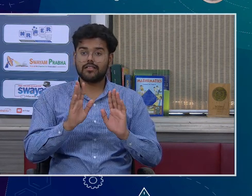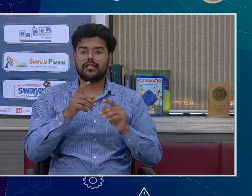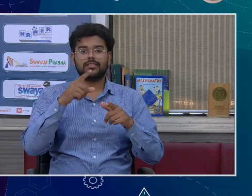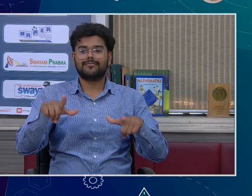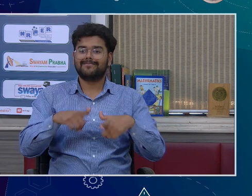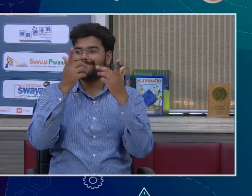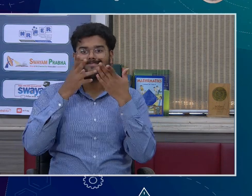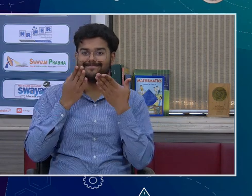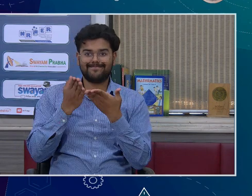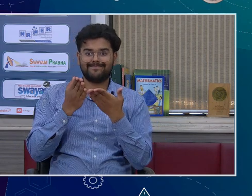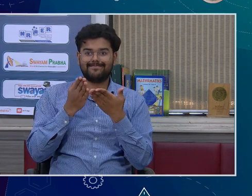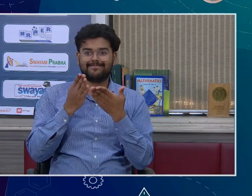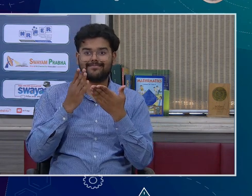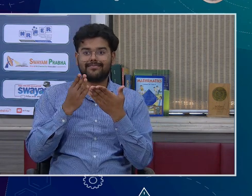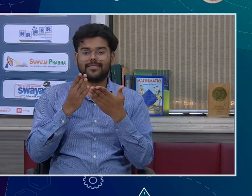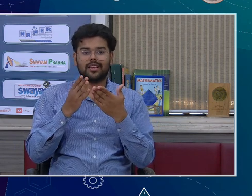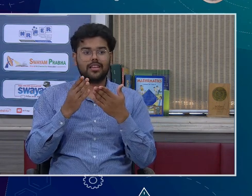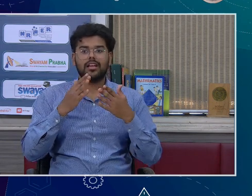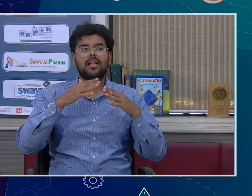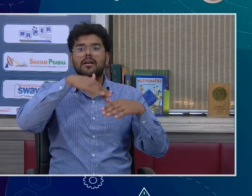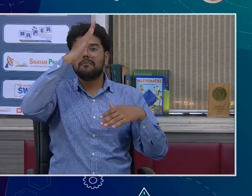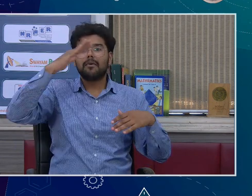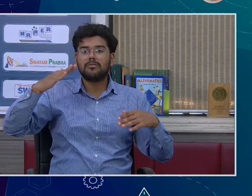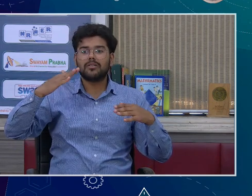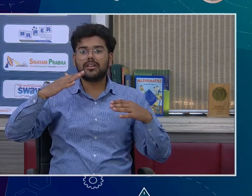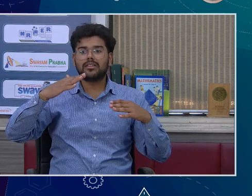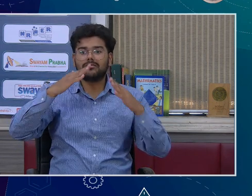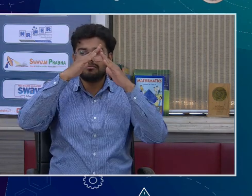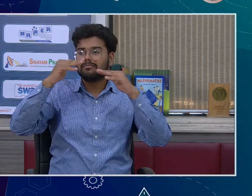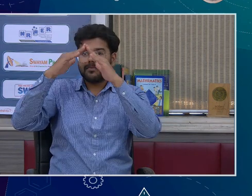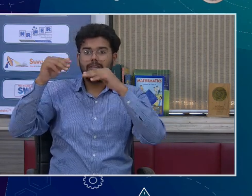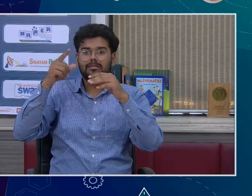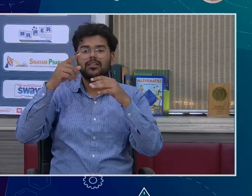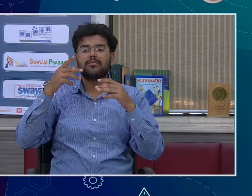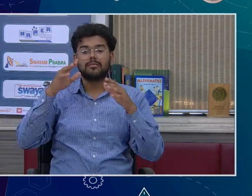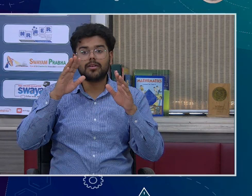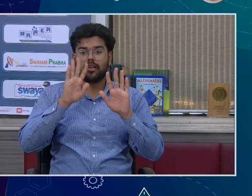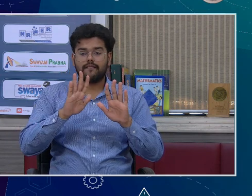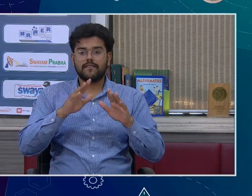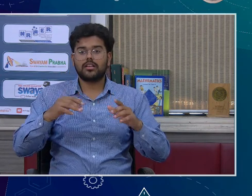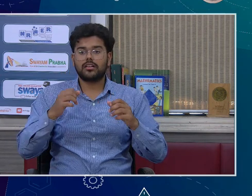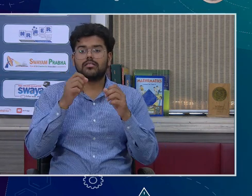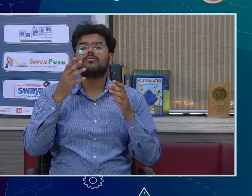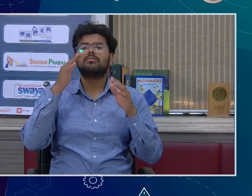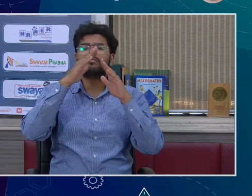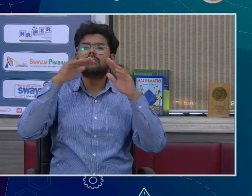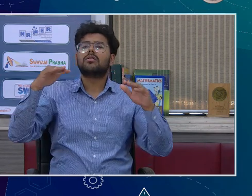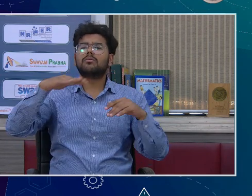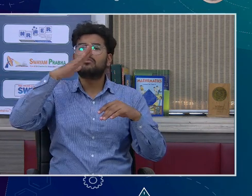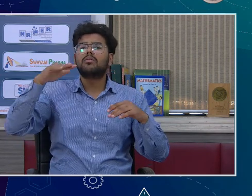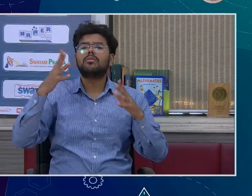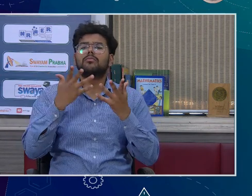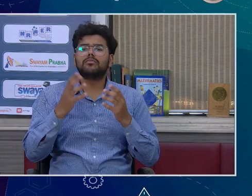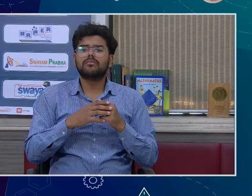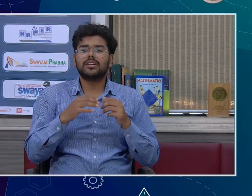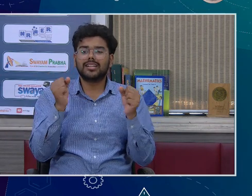hai ye aapko pahadi jagah pe zyada milega. Pahad mein kya hota hai, thand hota hai. Thand ke karan ye jo pattiyan